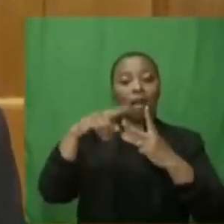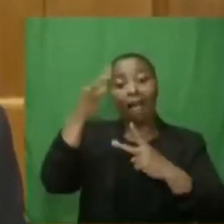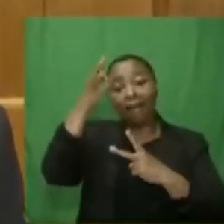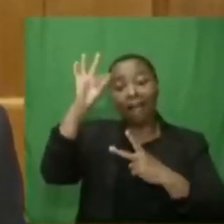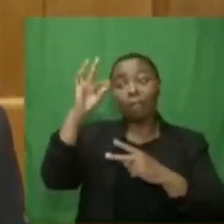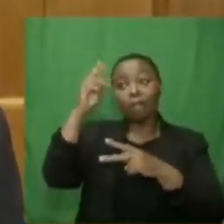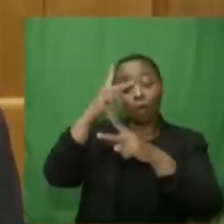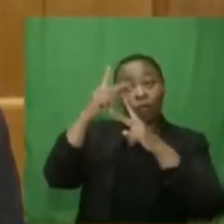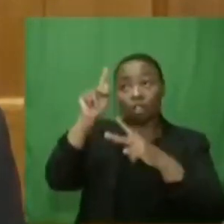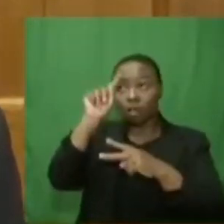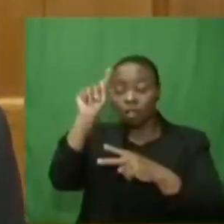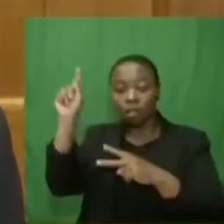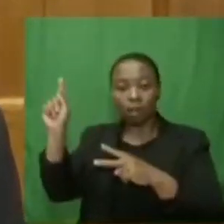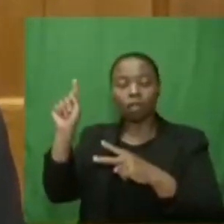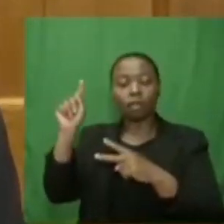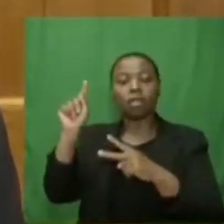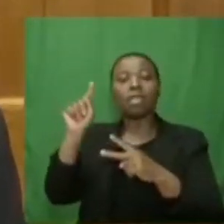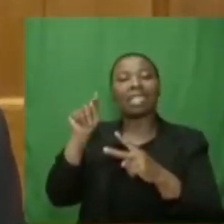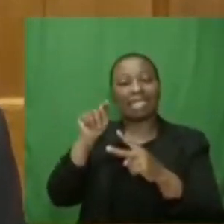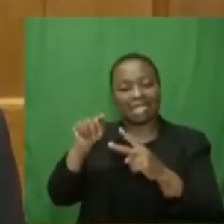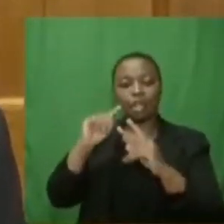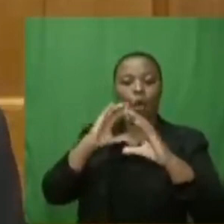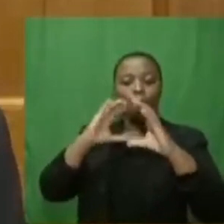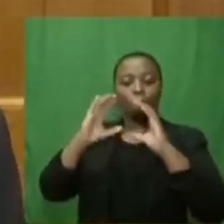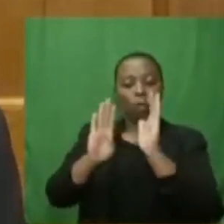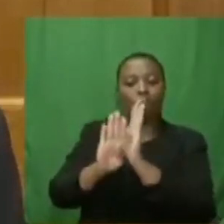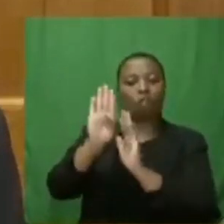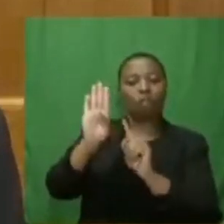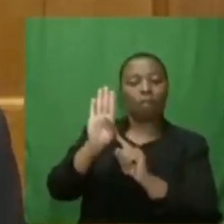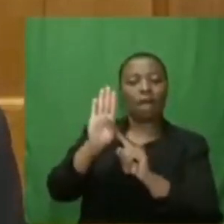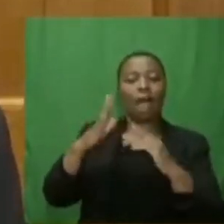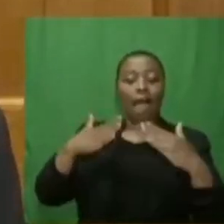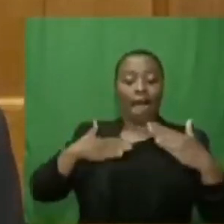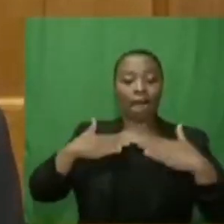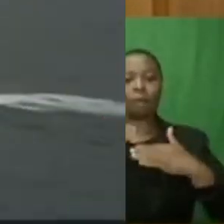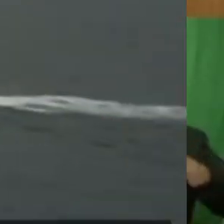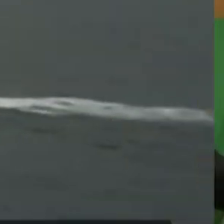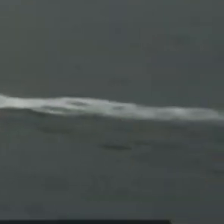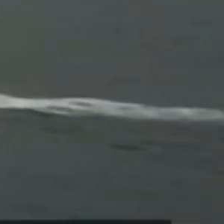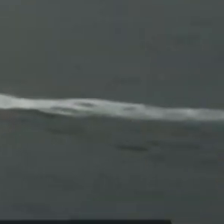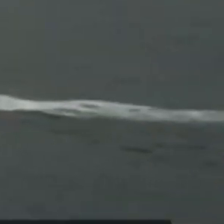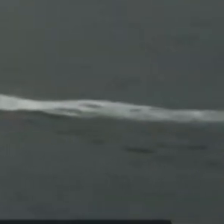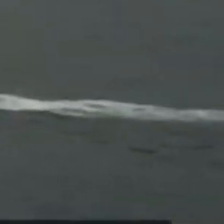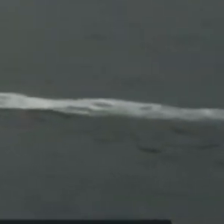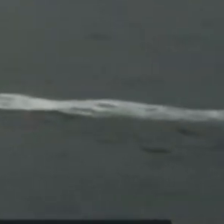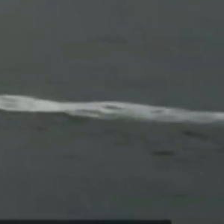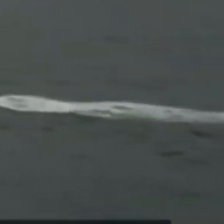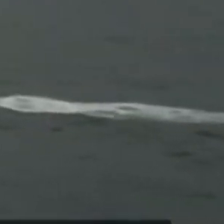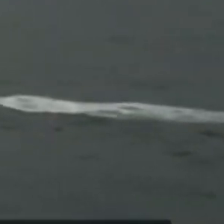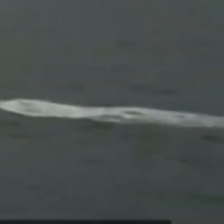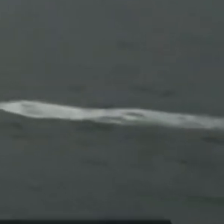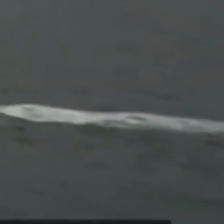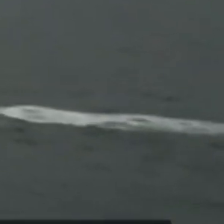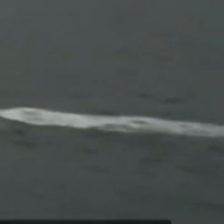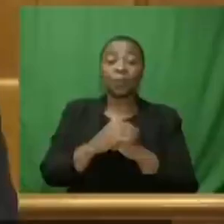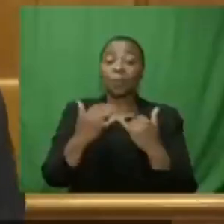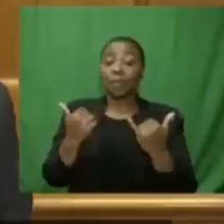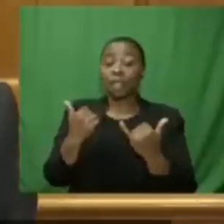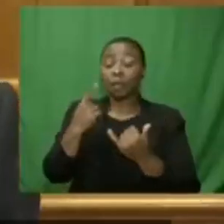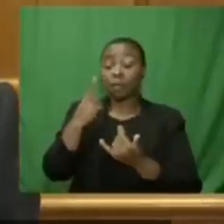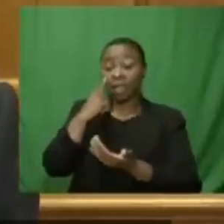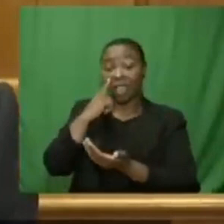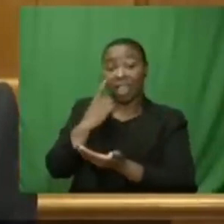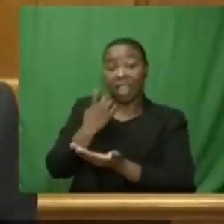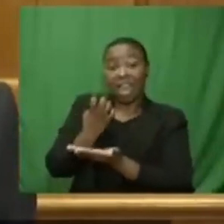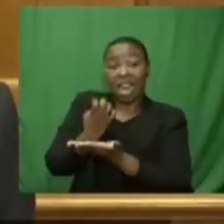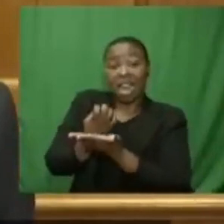the adequacy of the relevant administrative processes. Given the fact that the evidence given